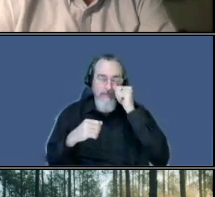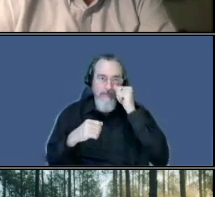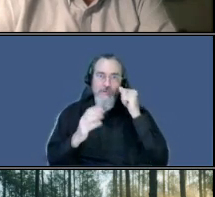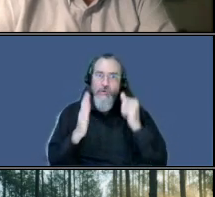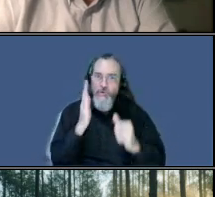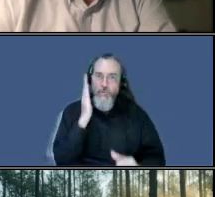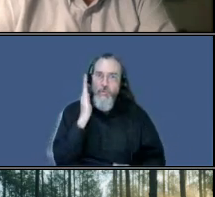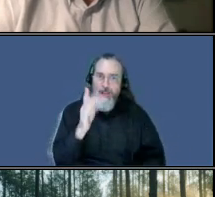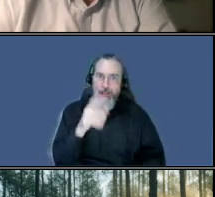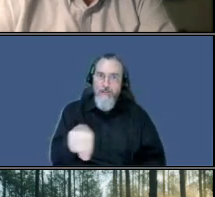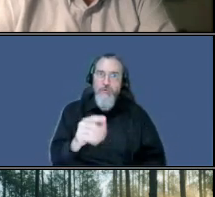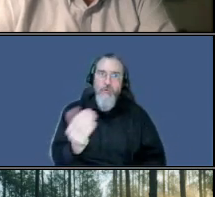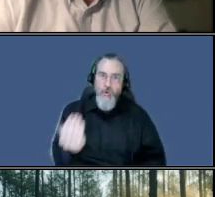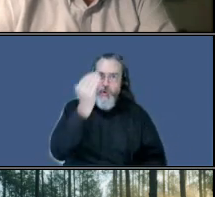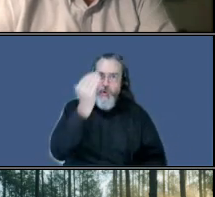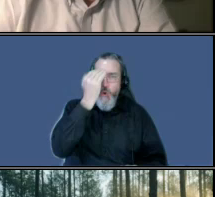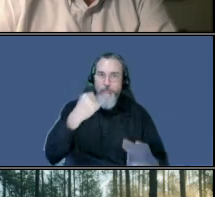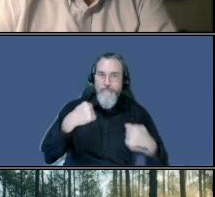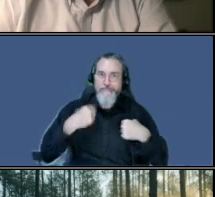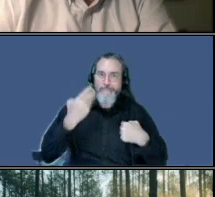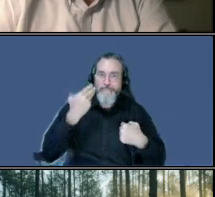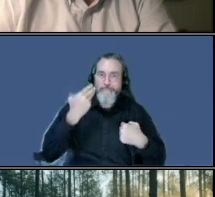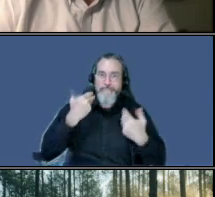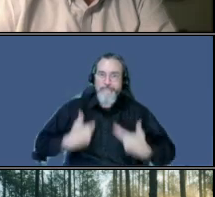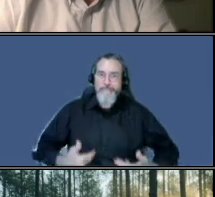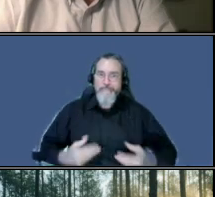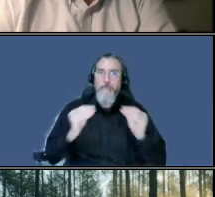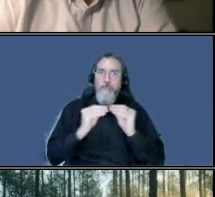more in coming months. Back to you, Poe, to